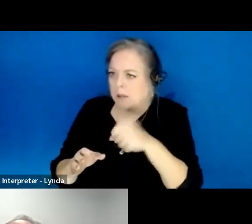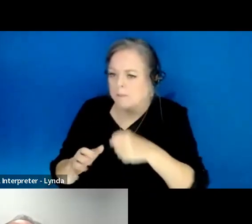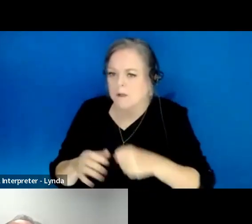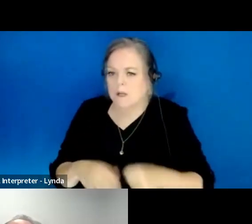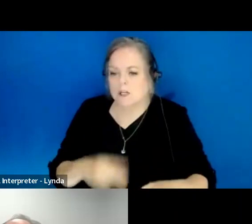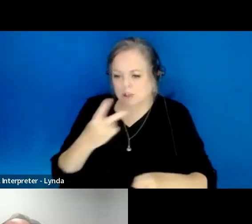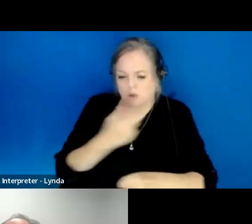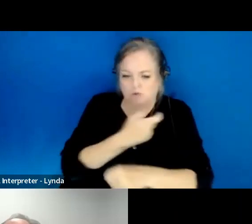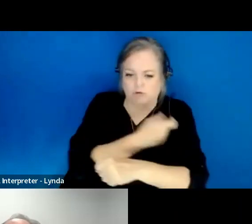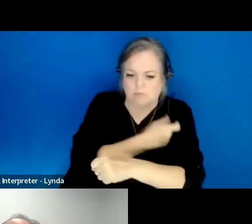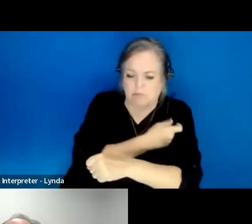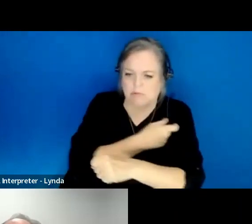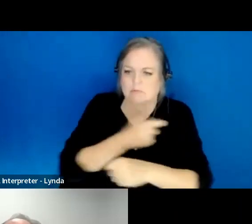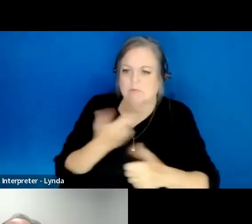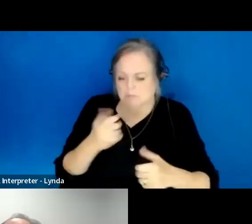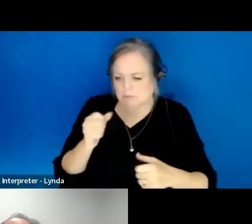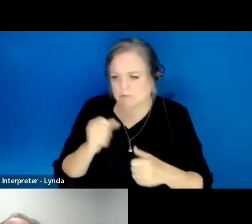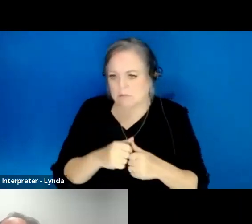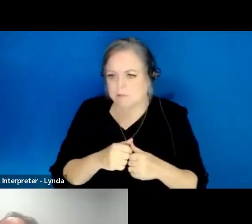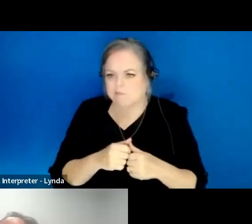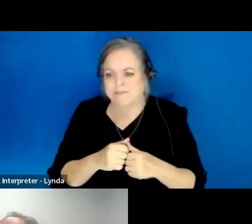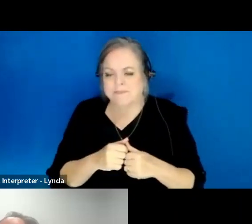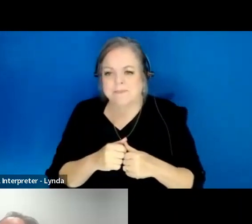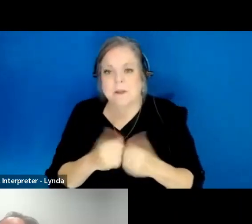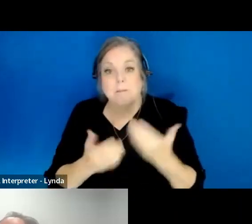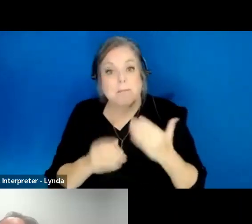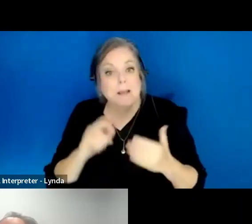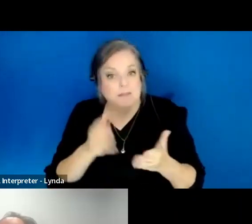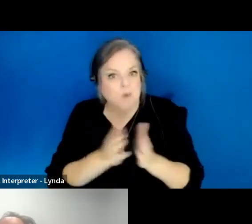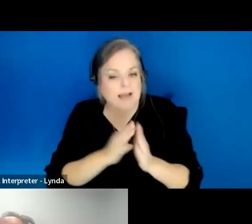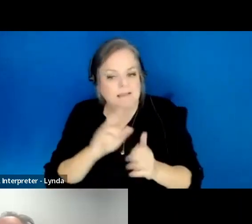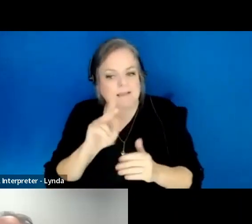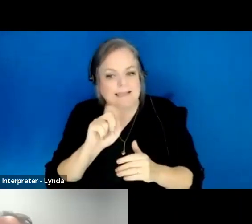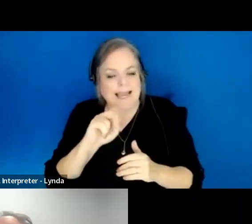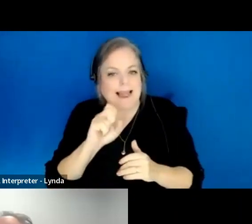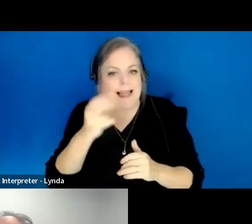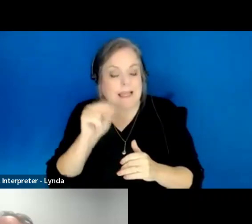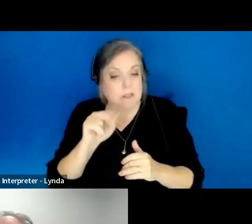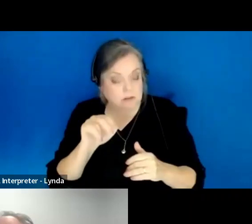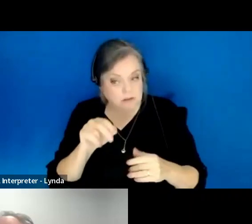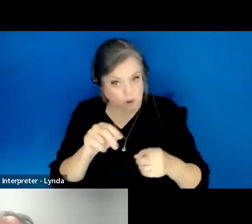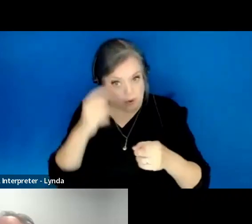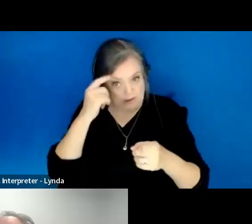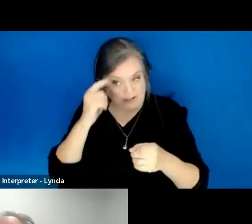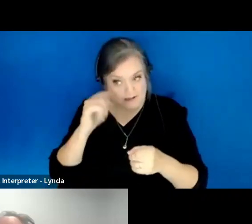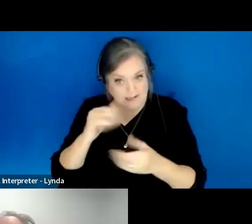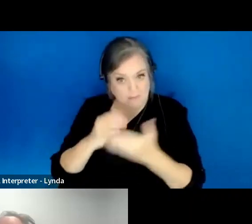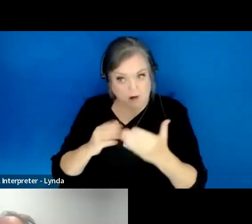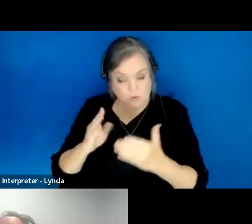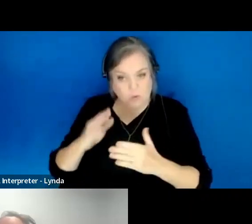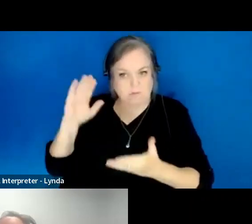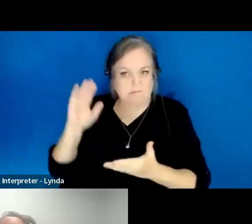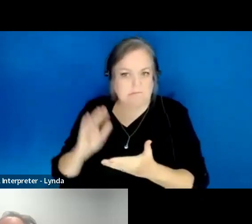2 doses and then, yeah. Oh. I mean, and maybe this is also for Caitlin, but do you think that was part of what mitigated your